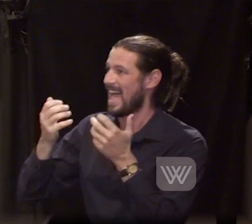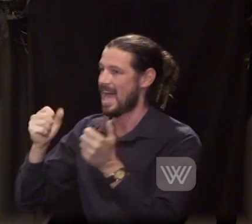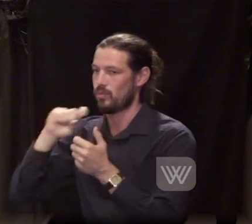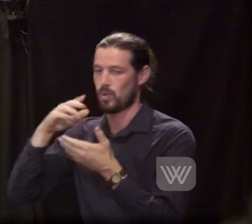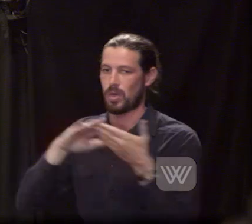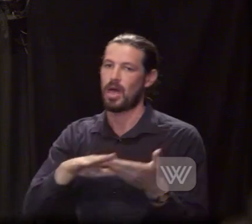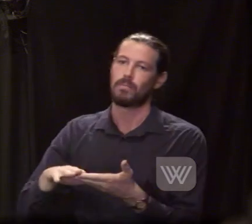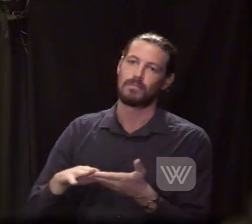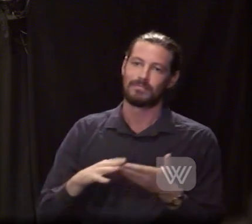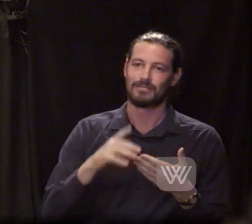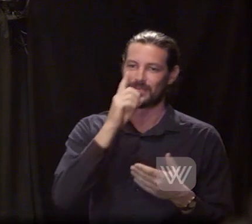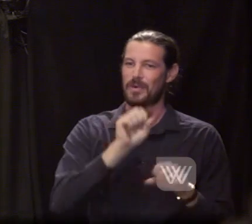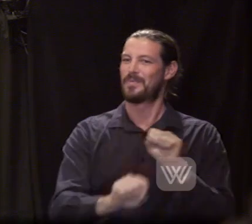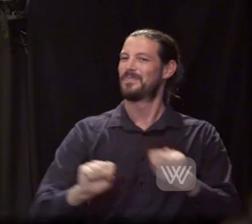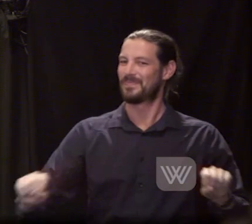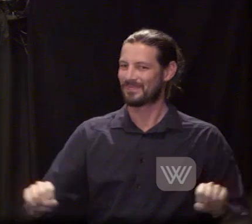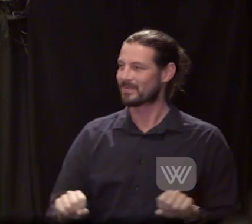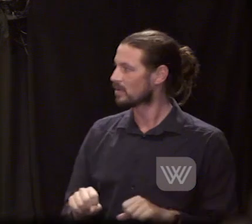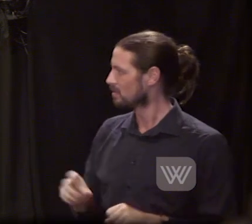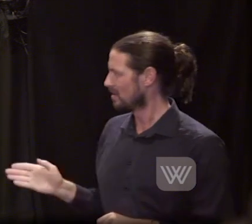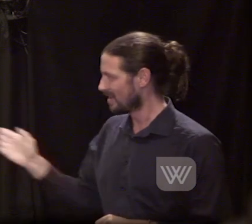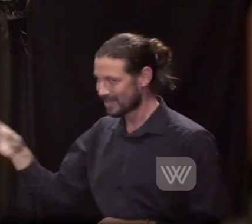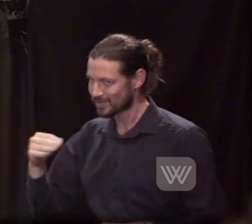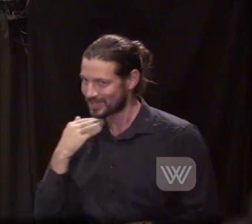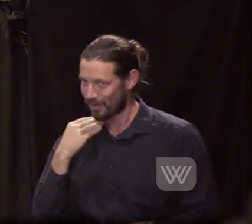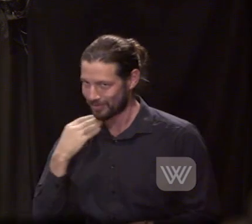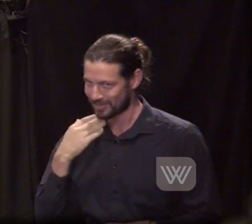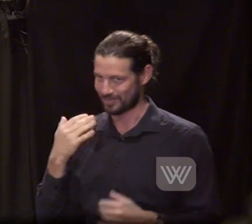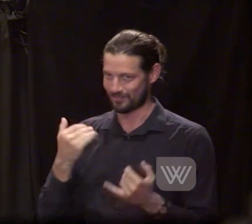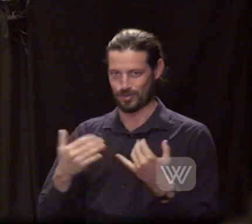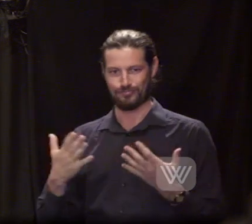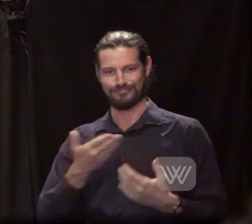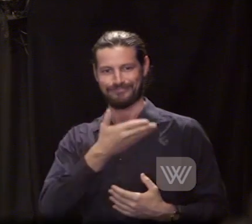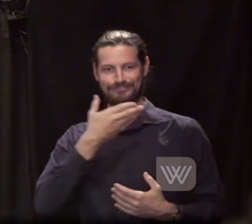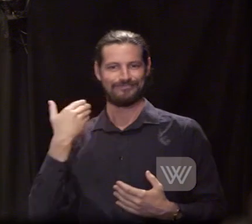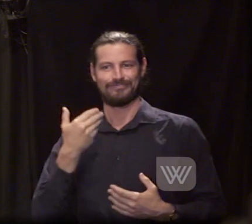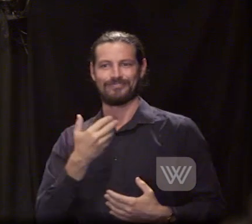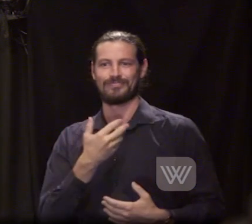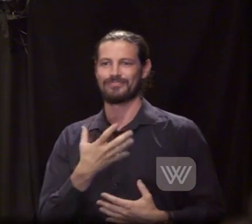humanity. I don't think that's selfish. I think that's incredibly noble. That's fantastic.